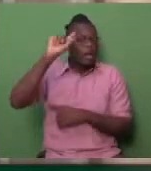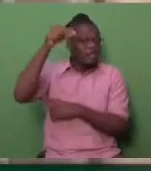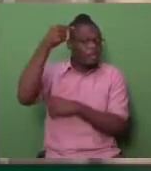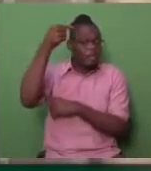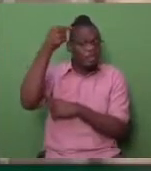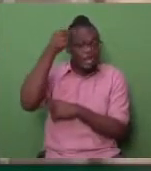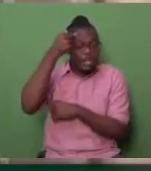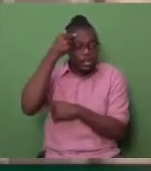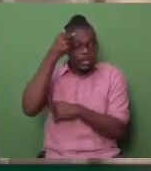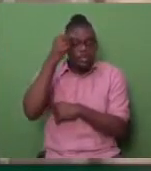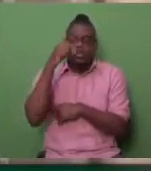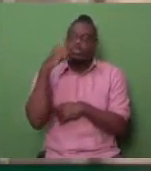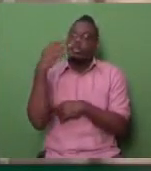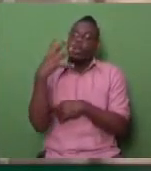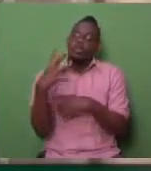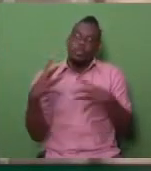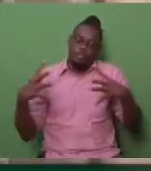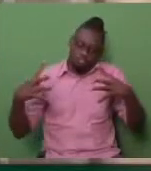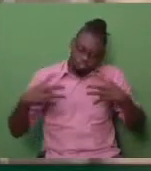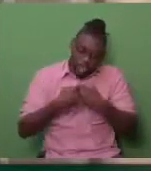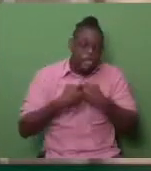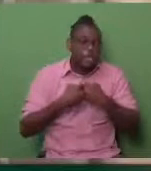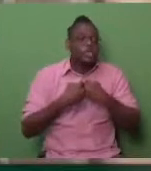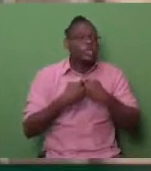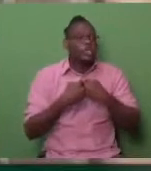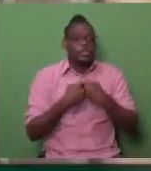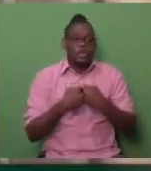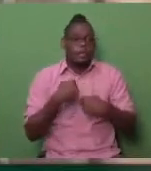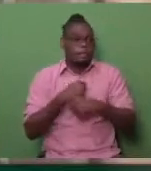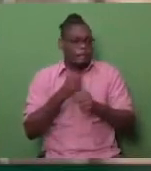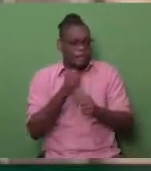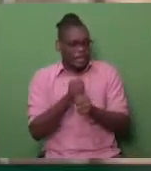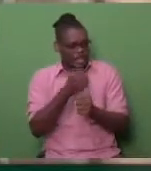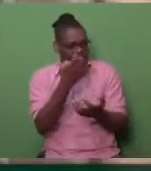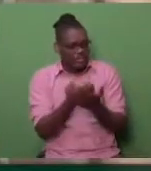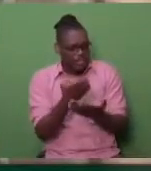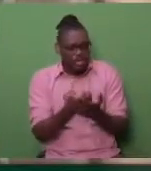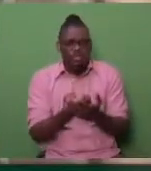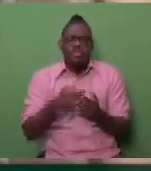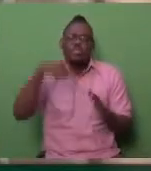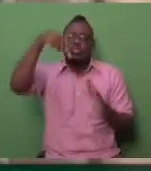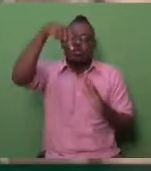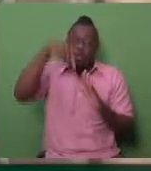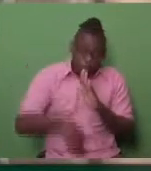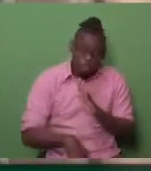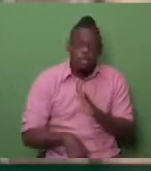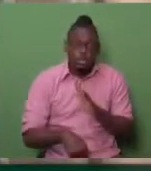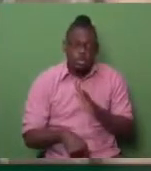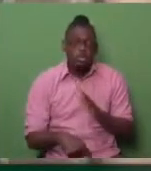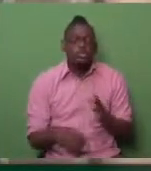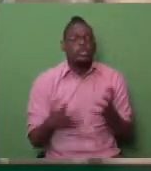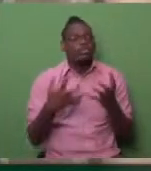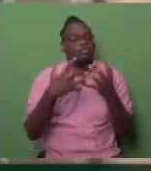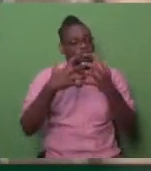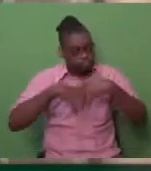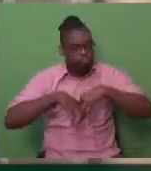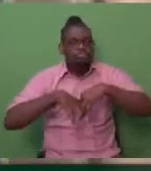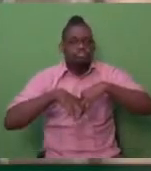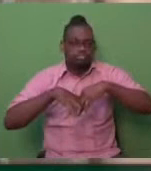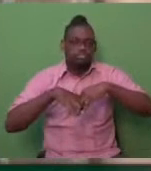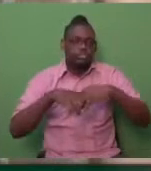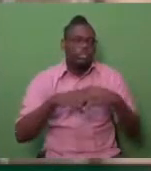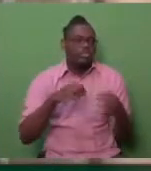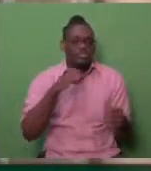COVID, which has put our economy into the ICU. Let us examine the vital signs of the health of an economy, and